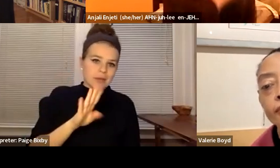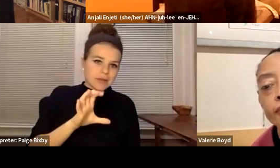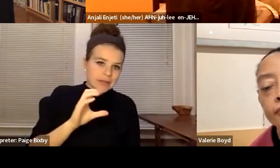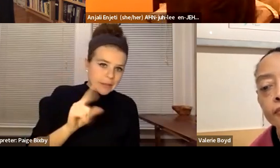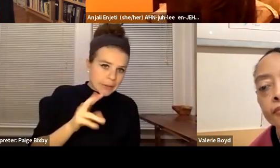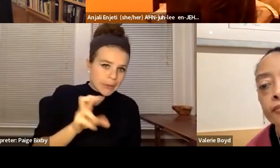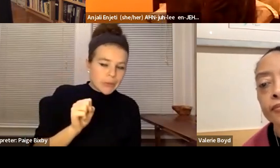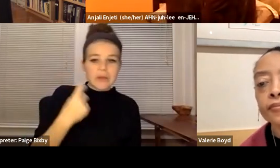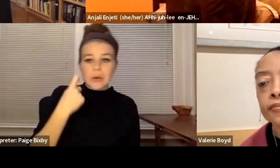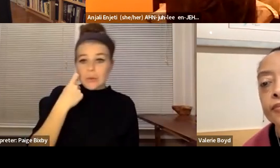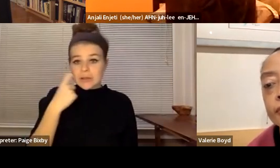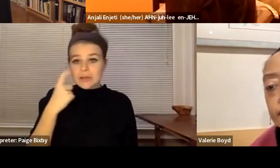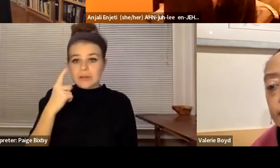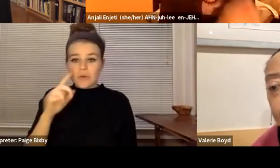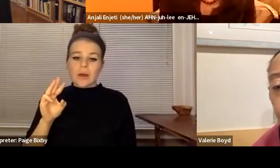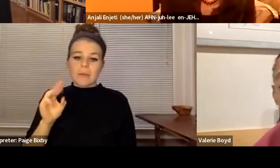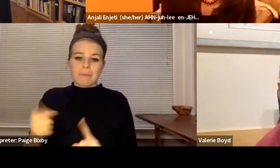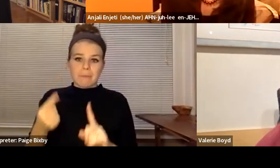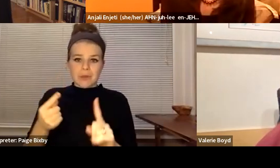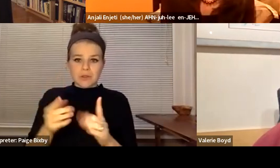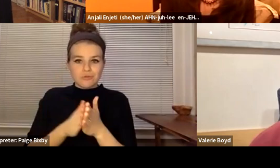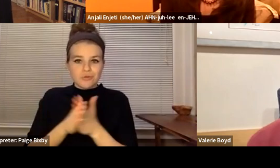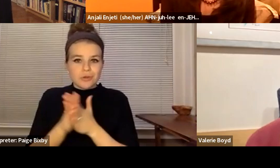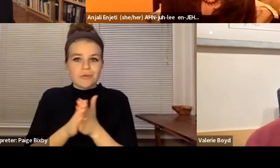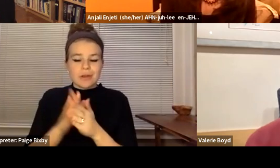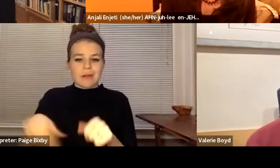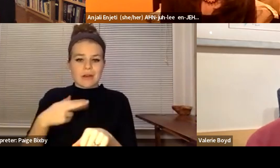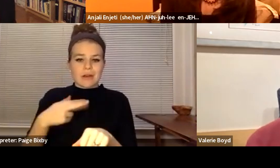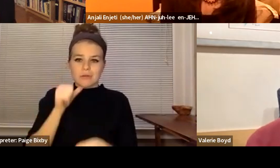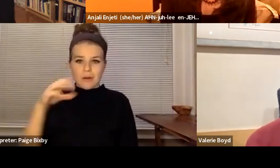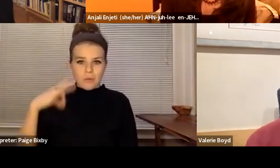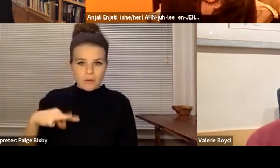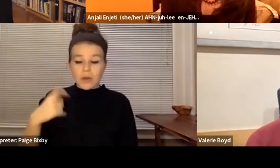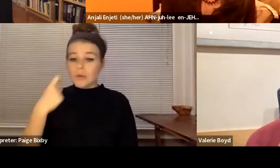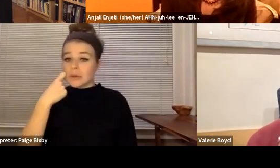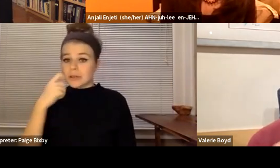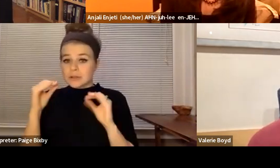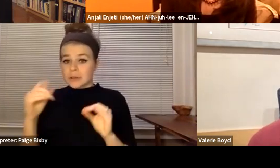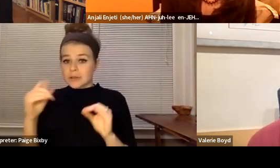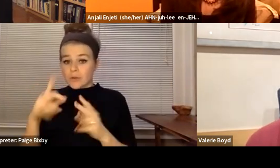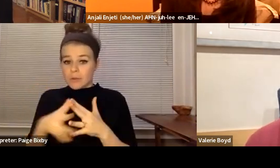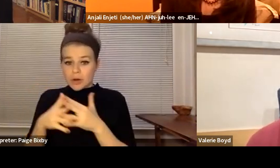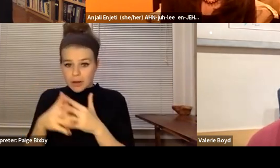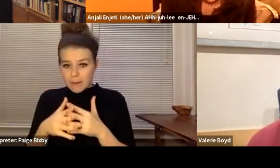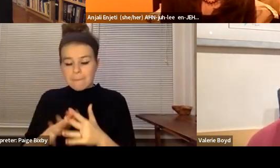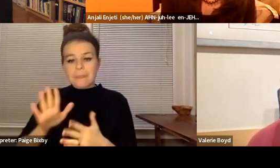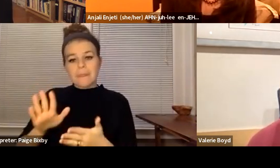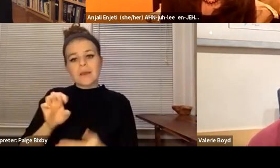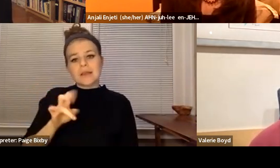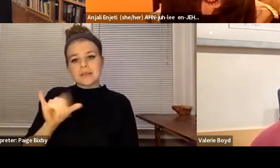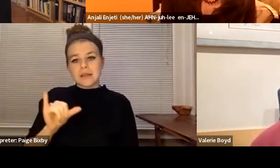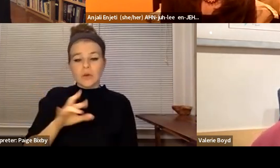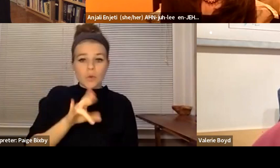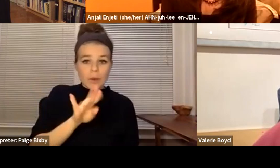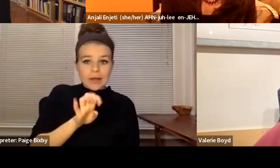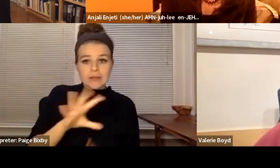most recently for mission-driven national nonprofits, most recently Teach for America. His essays on race, culture, and